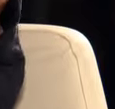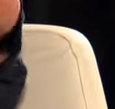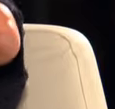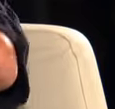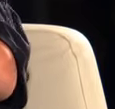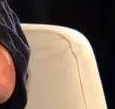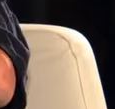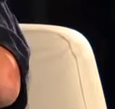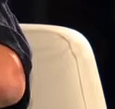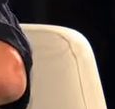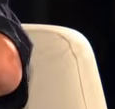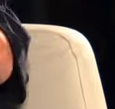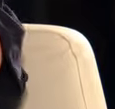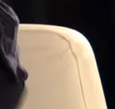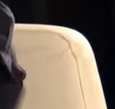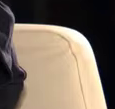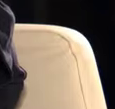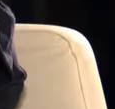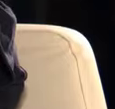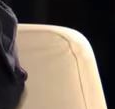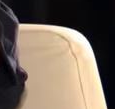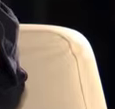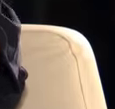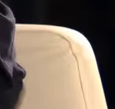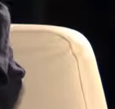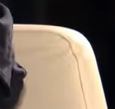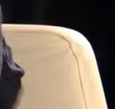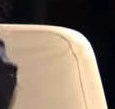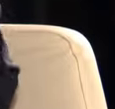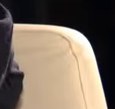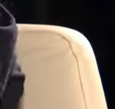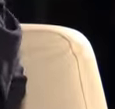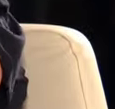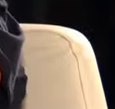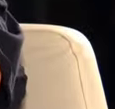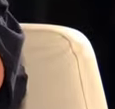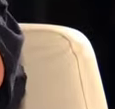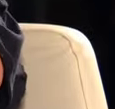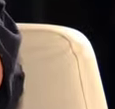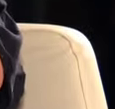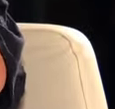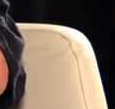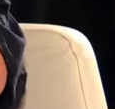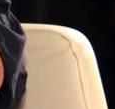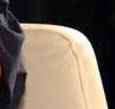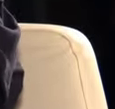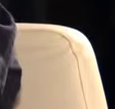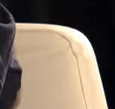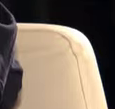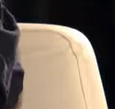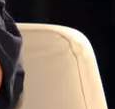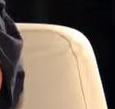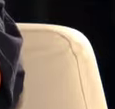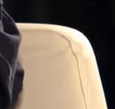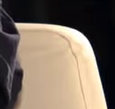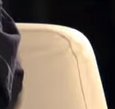to care about social provisioning and our care economy. And then on the other hand, these other brilliant bangles, is